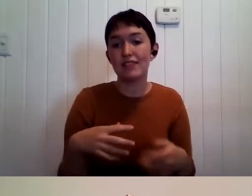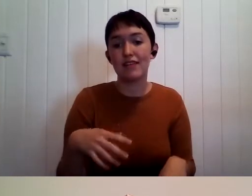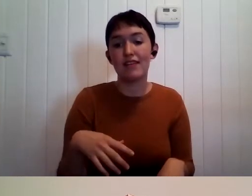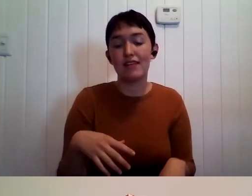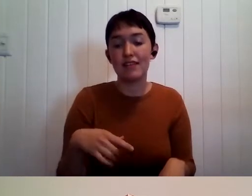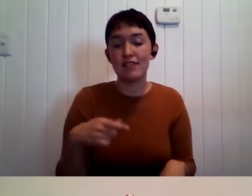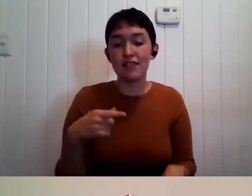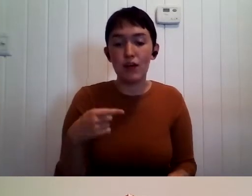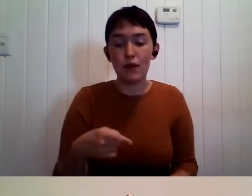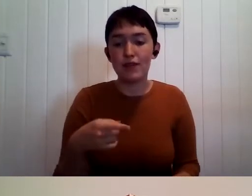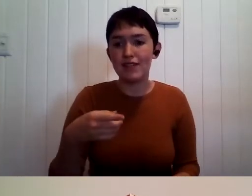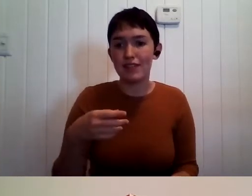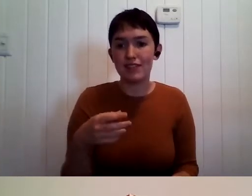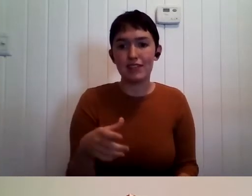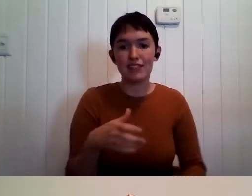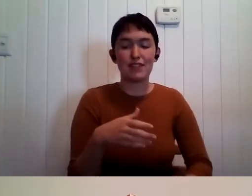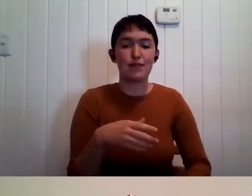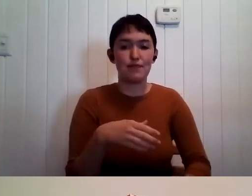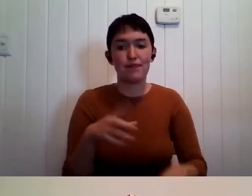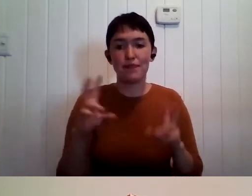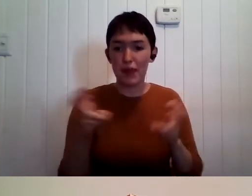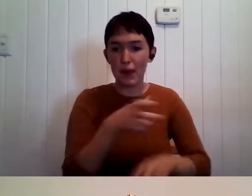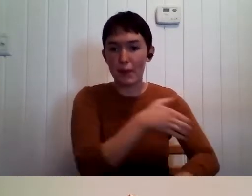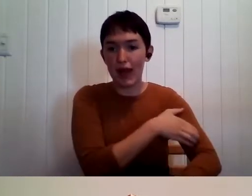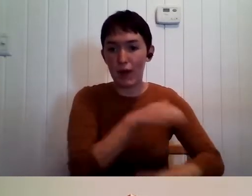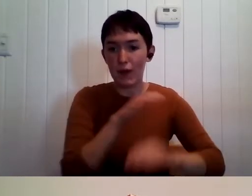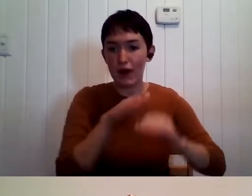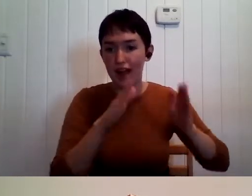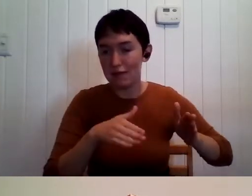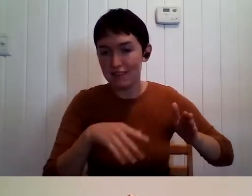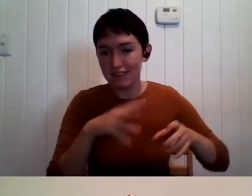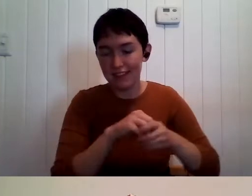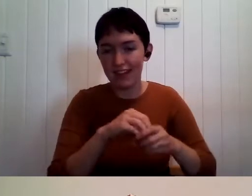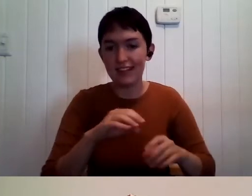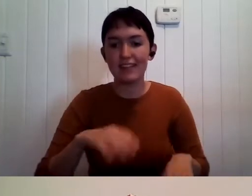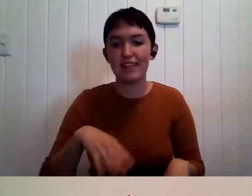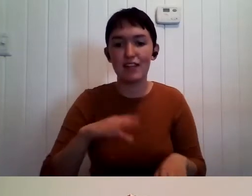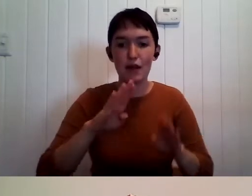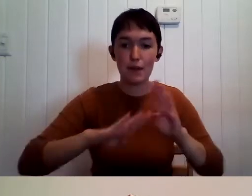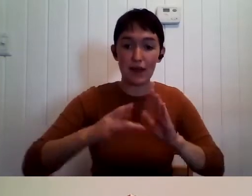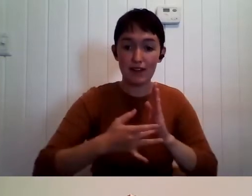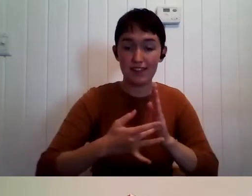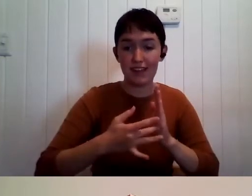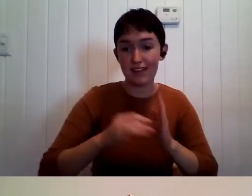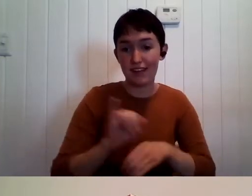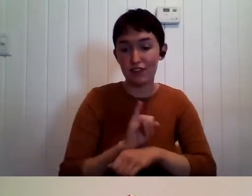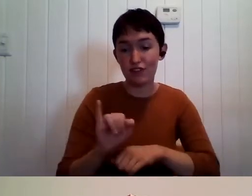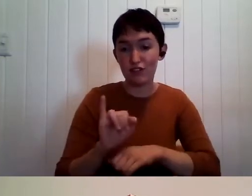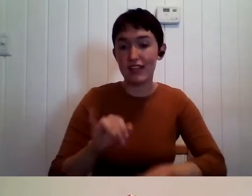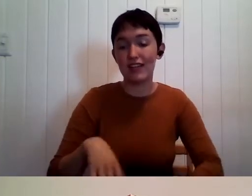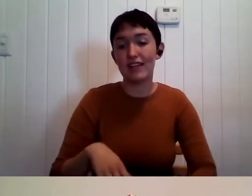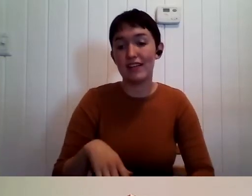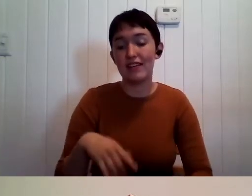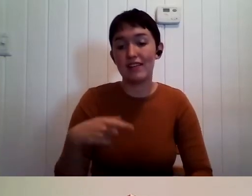big powerhouse in the biology industry, because we make these incredible machines that so many